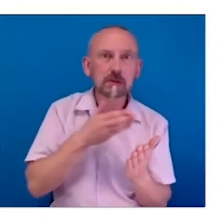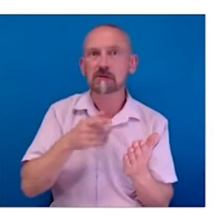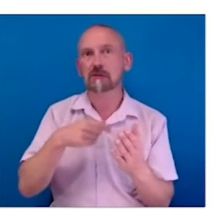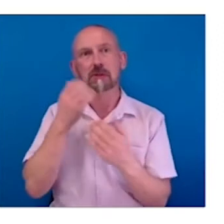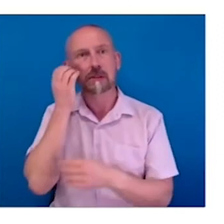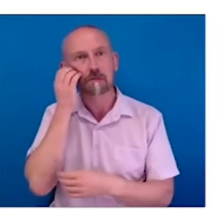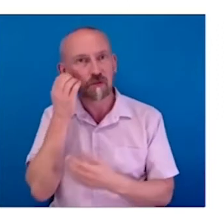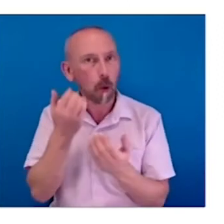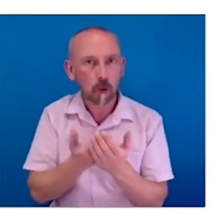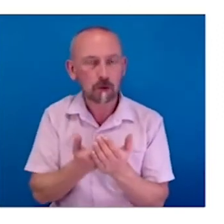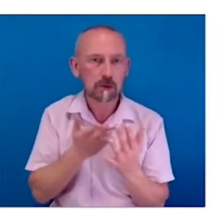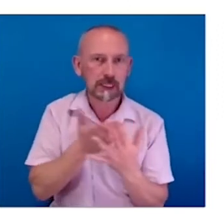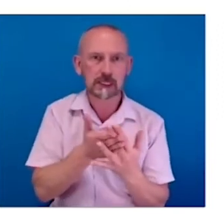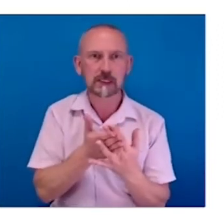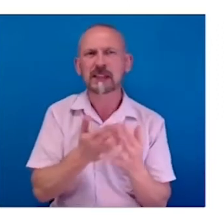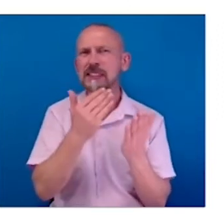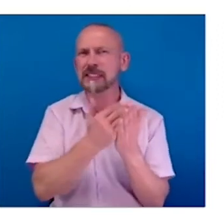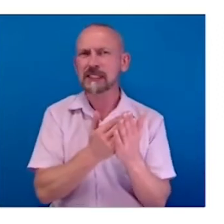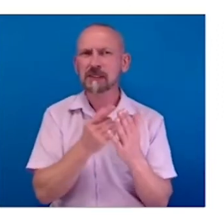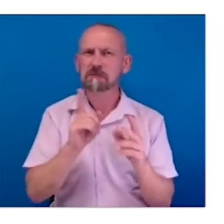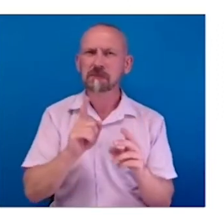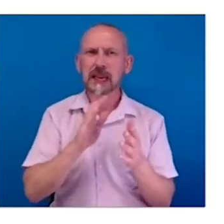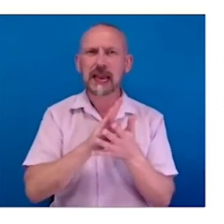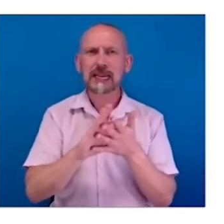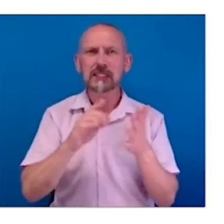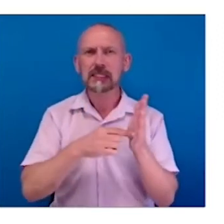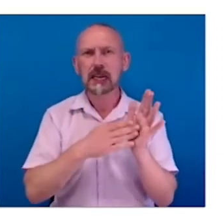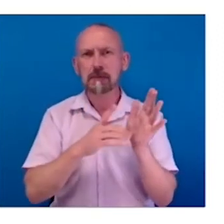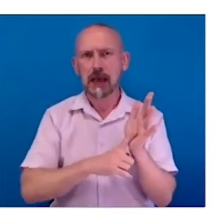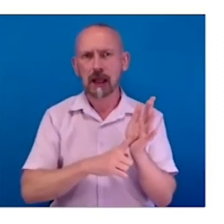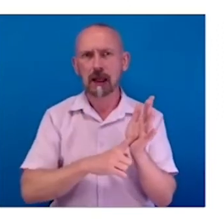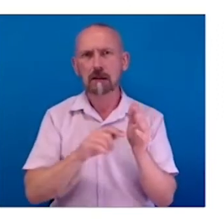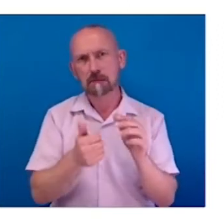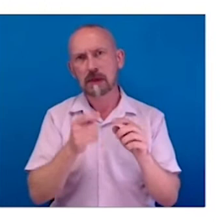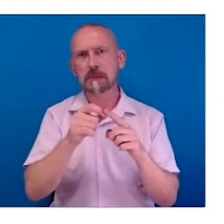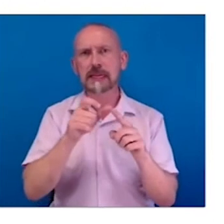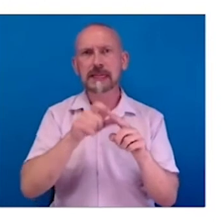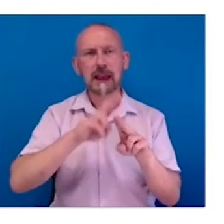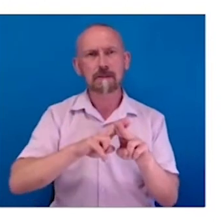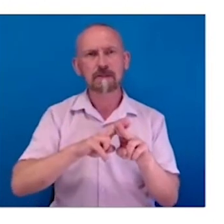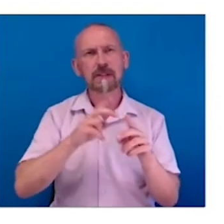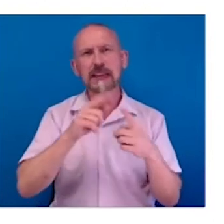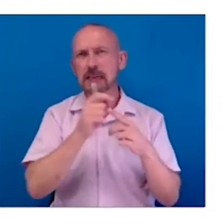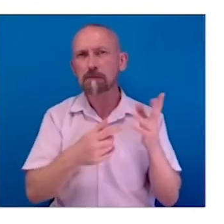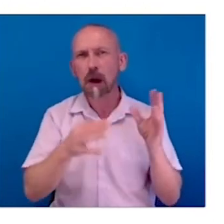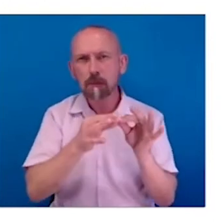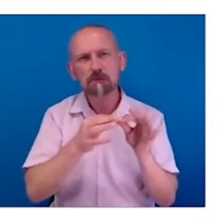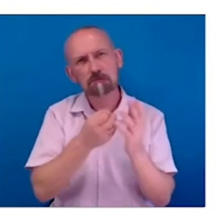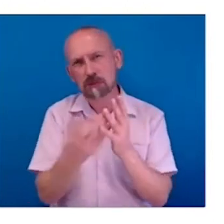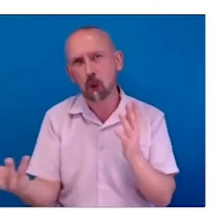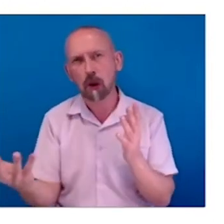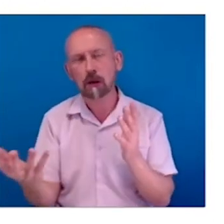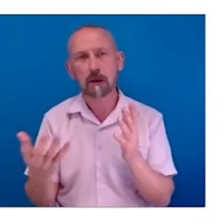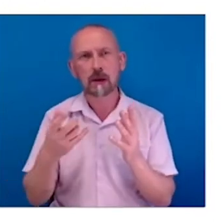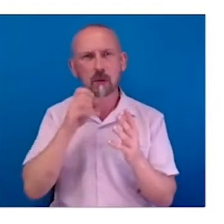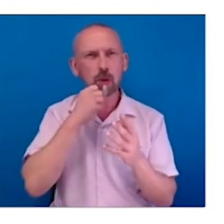such standards as HTML, PDF, EPUB, and so on, which are covered by other presentations,